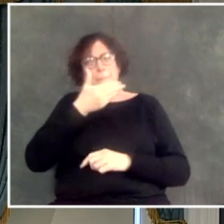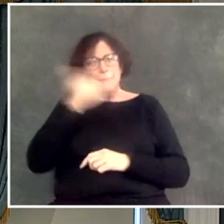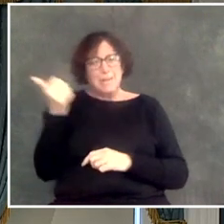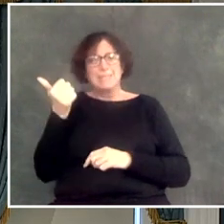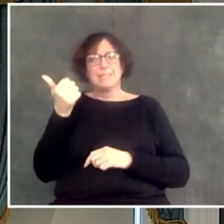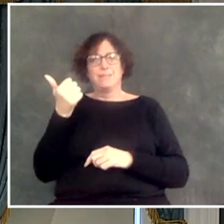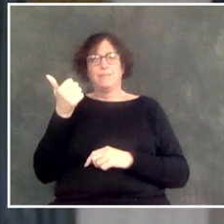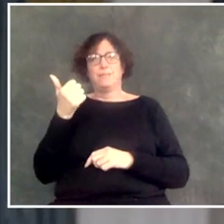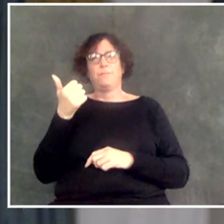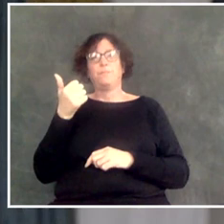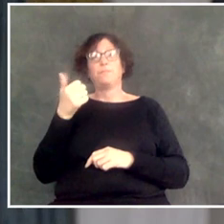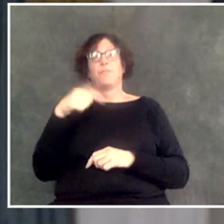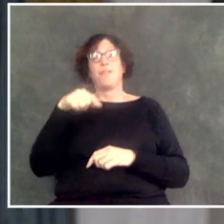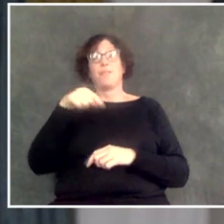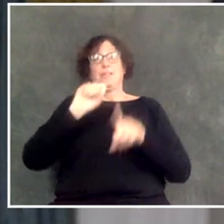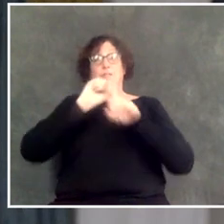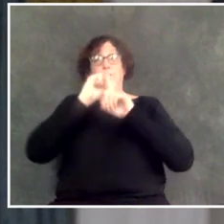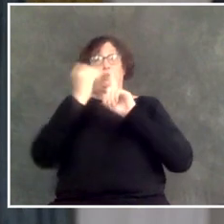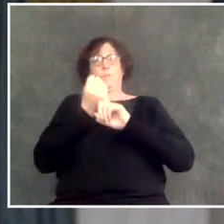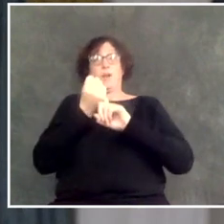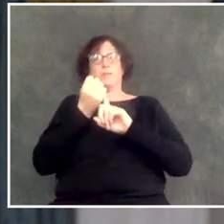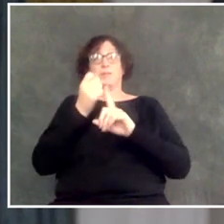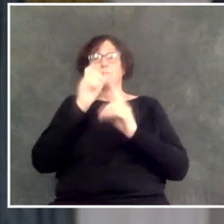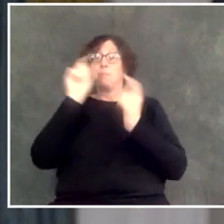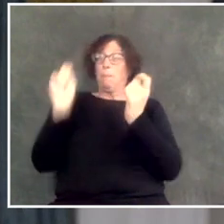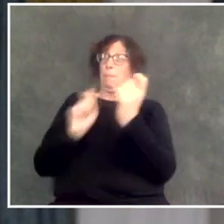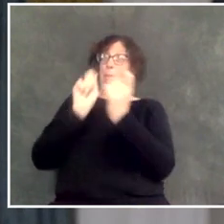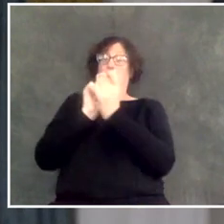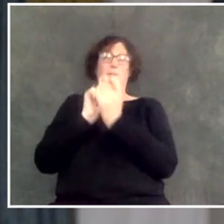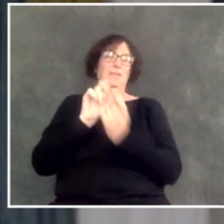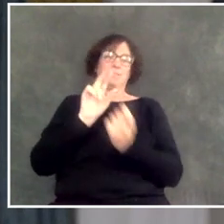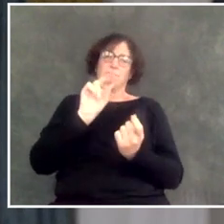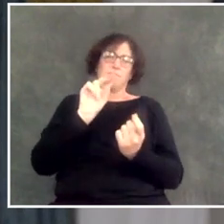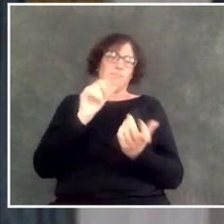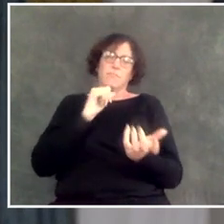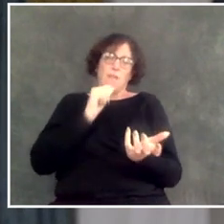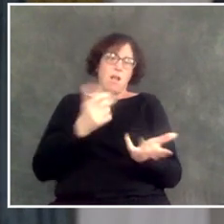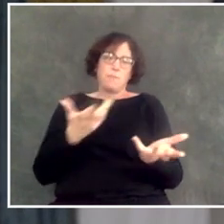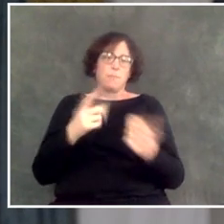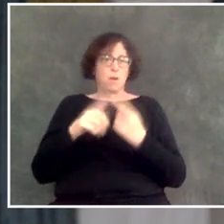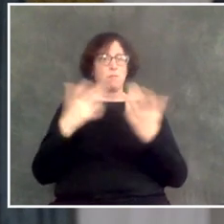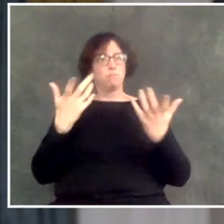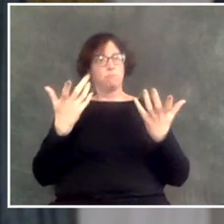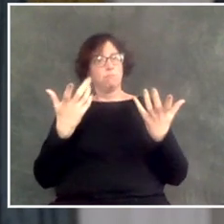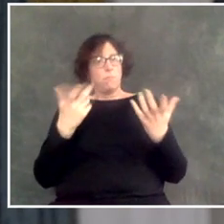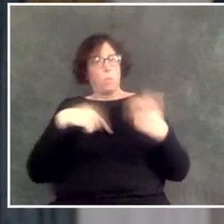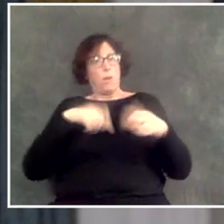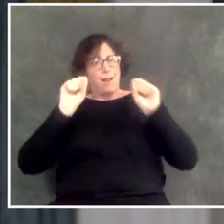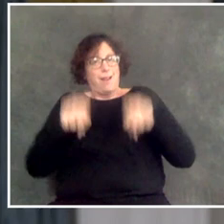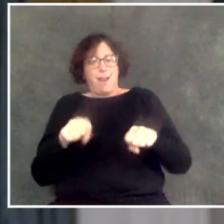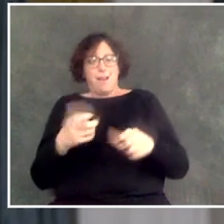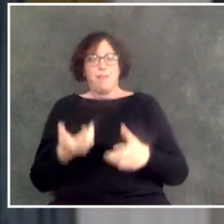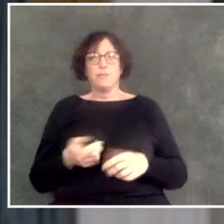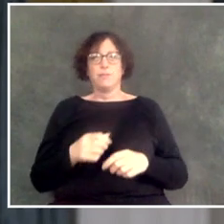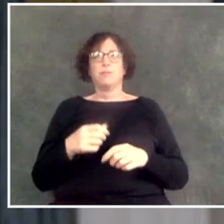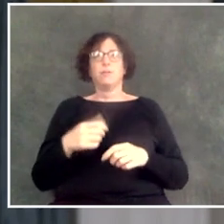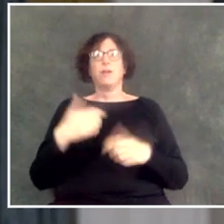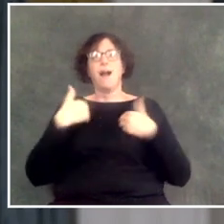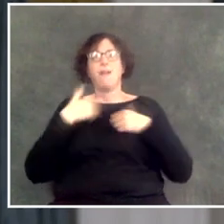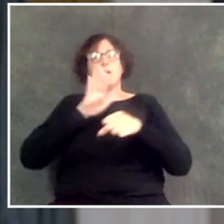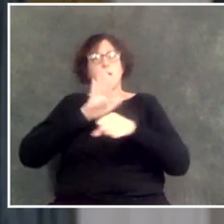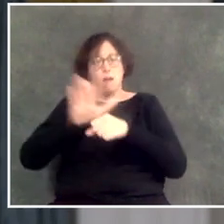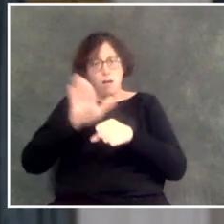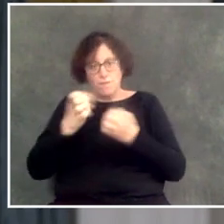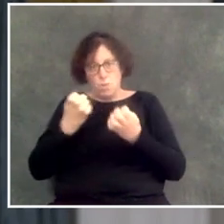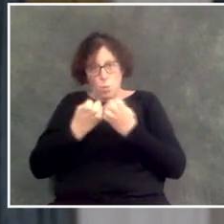it comes to protective equipment, but we have enough to keep people as safe as we possibly can. You want to add, Doctor? Sure, and